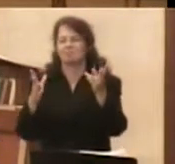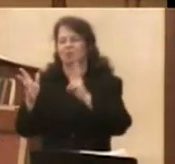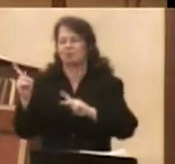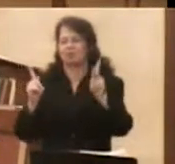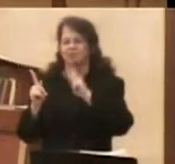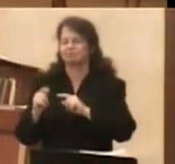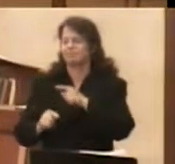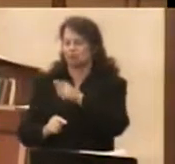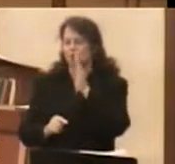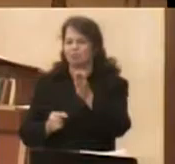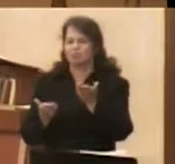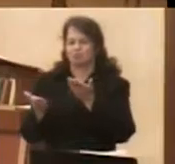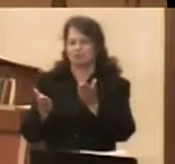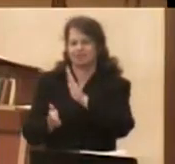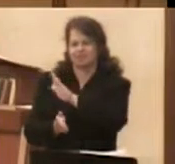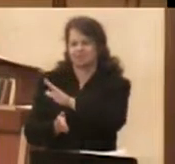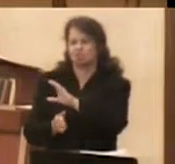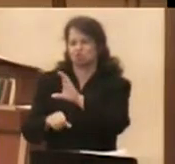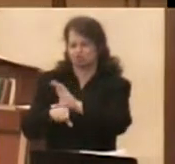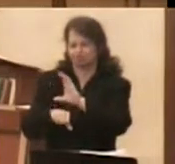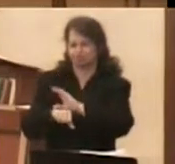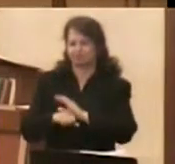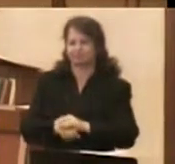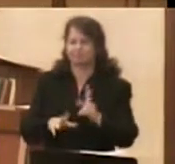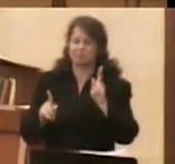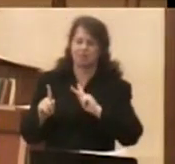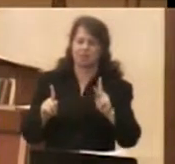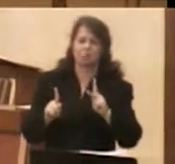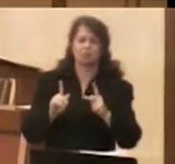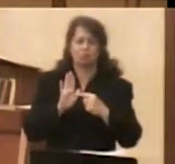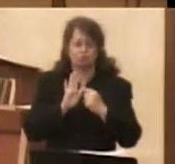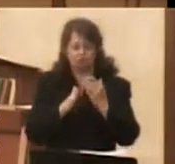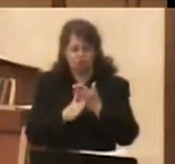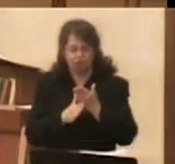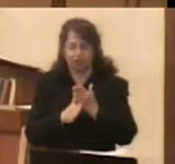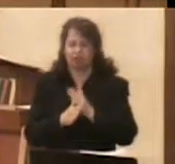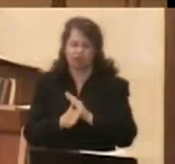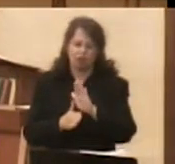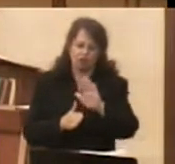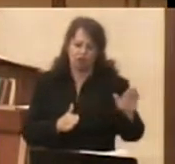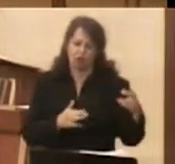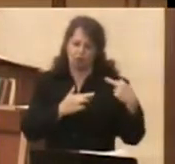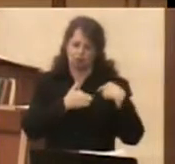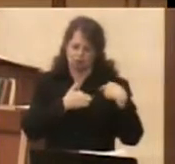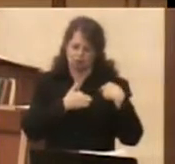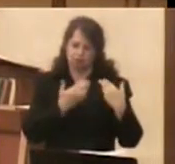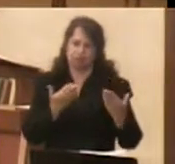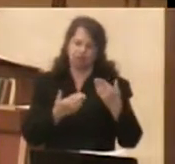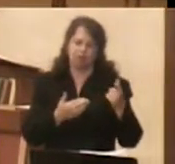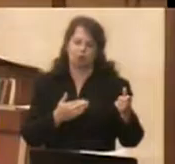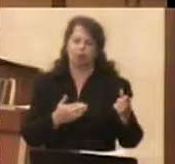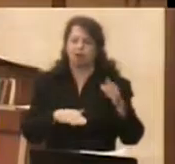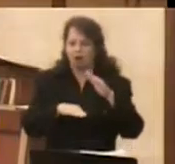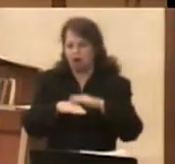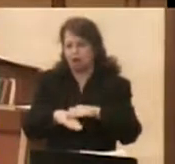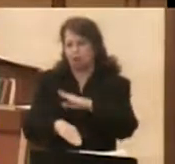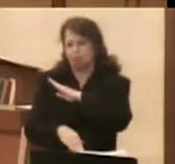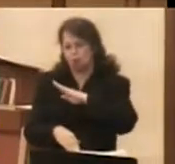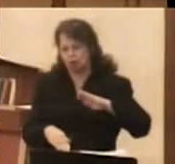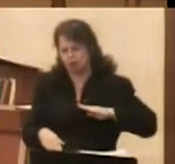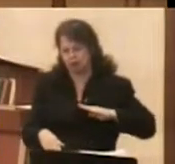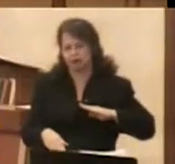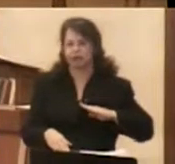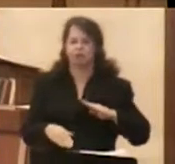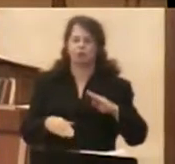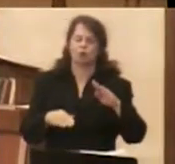congregation. Sometimes people shared with him their role in the congregation. They served on a board or a committee. They taught Sunday